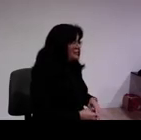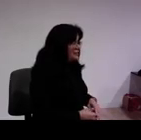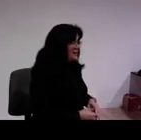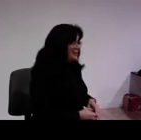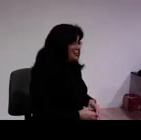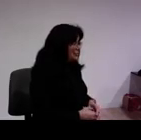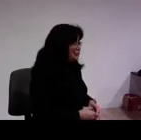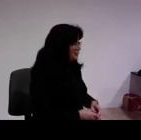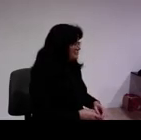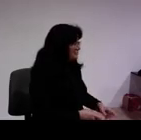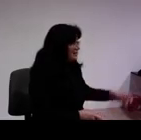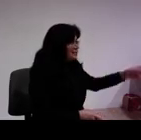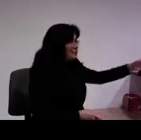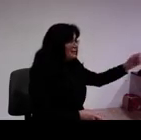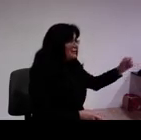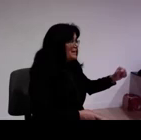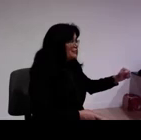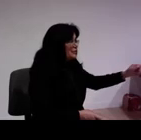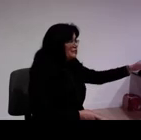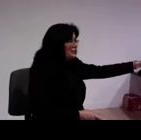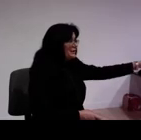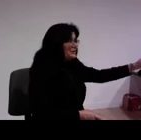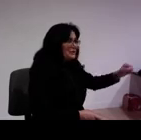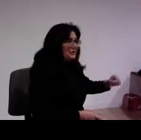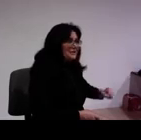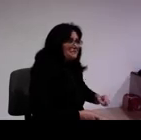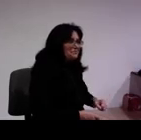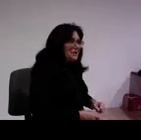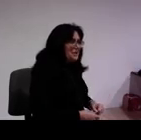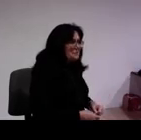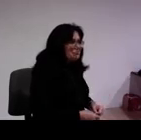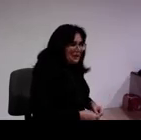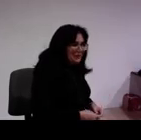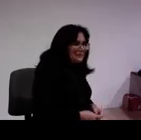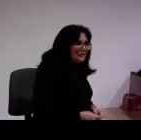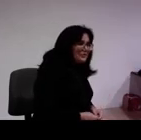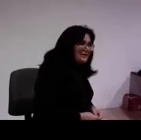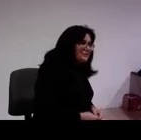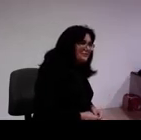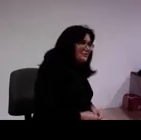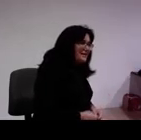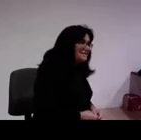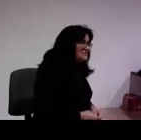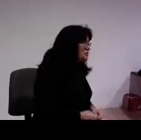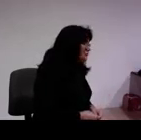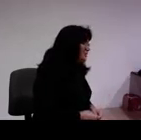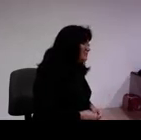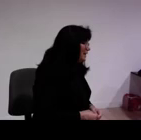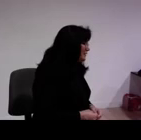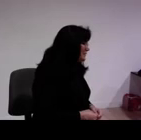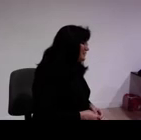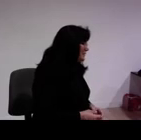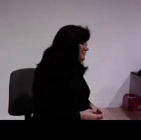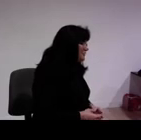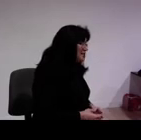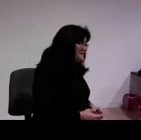top outputs? Butler and McElrafe 1999, Butler and McElrafe 2002, and